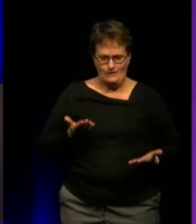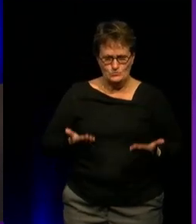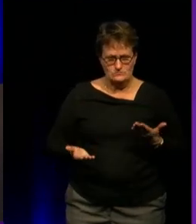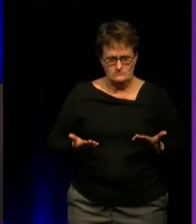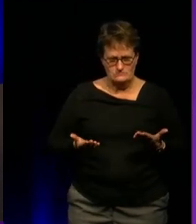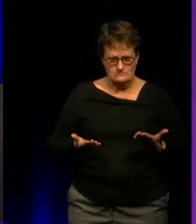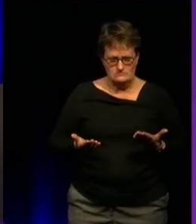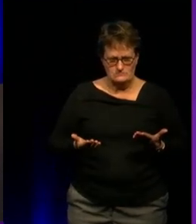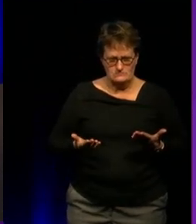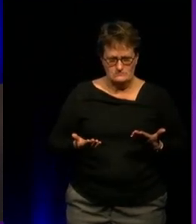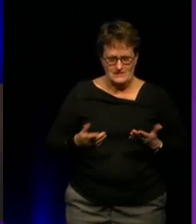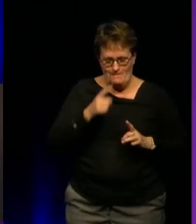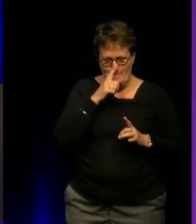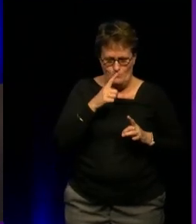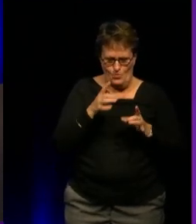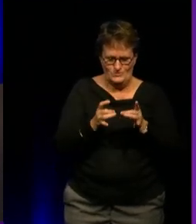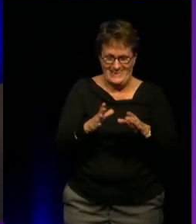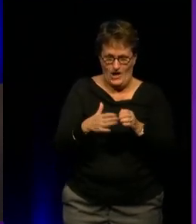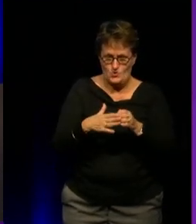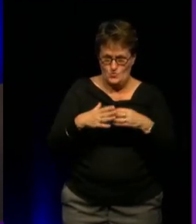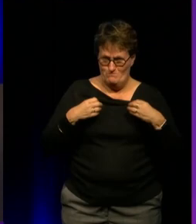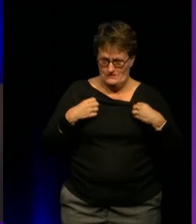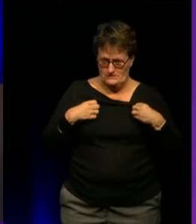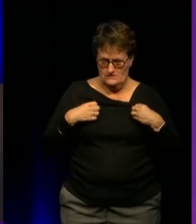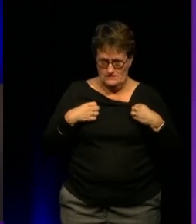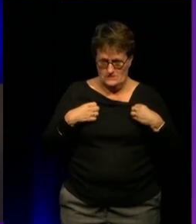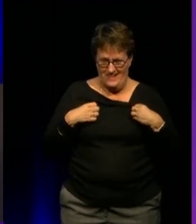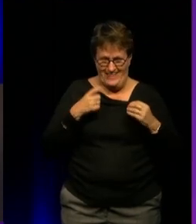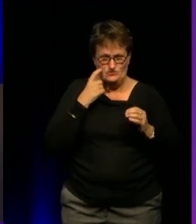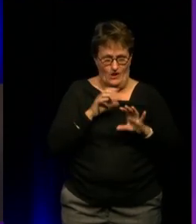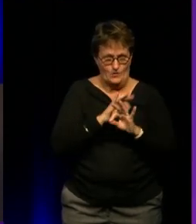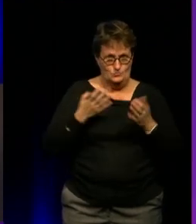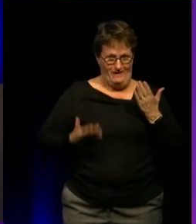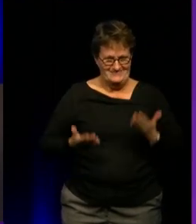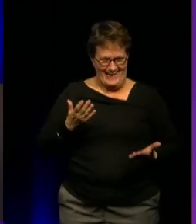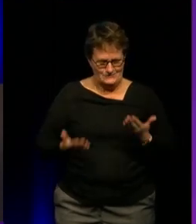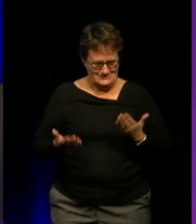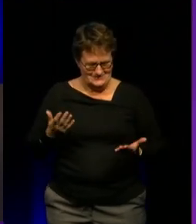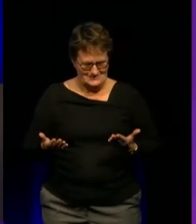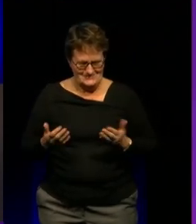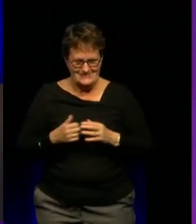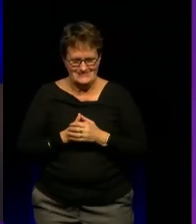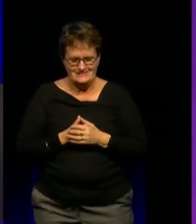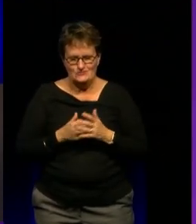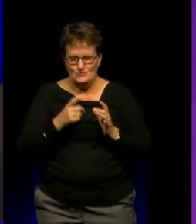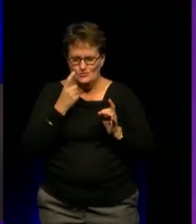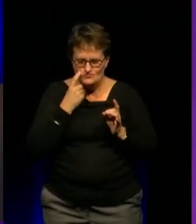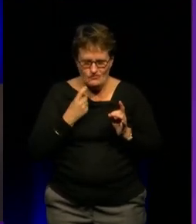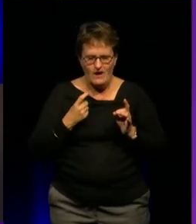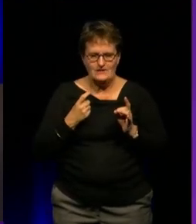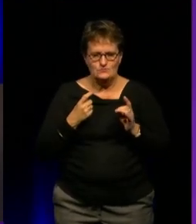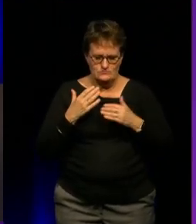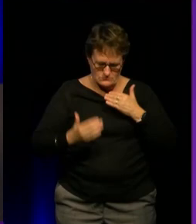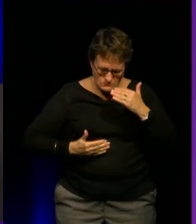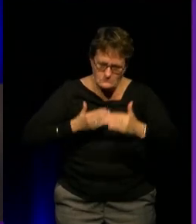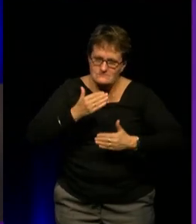doubt until it's too late to turn back. Yeah, that whole crossing the Rubicon concept,